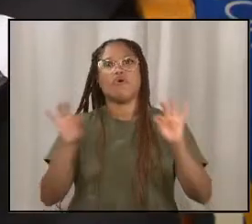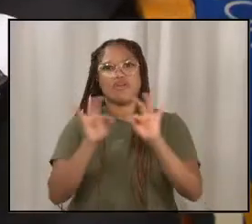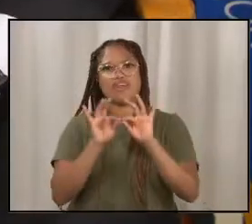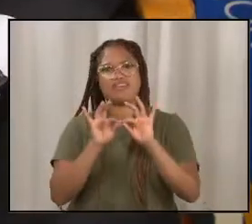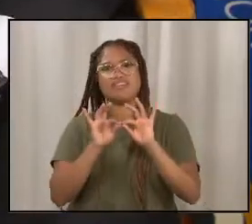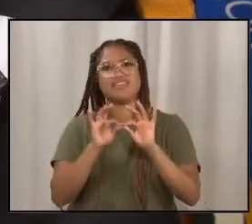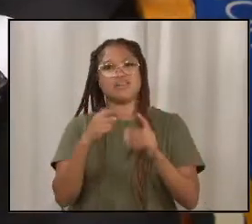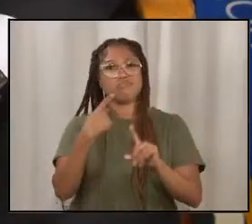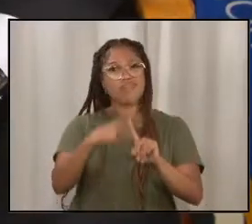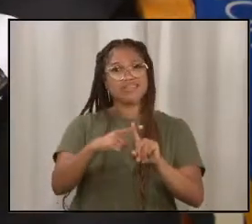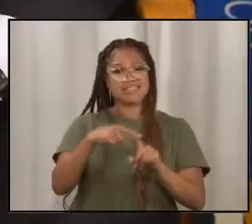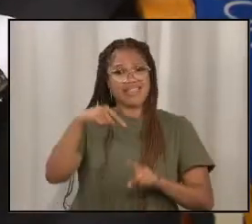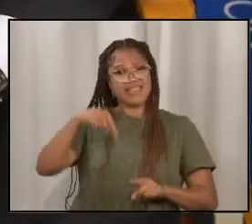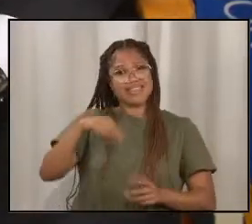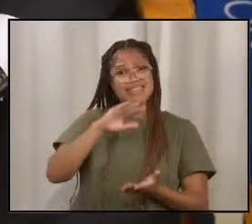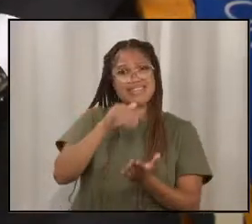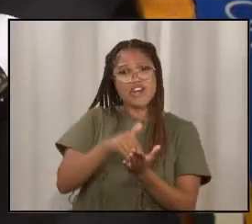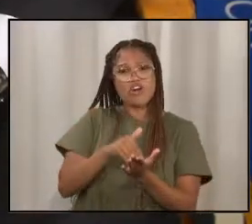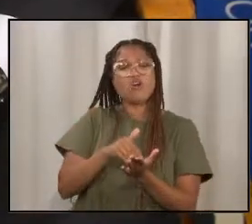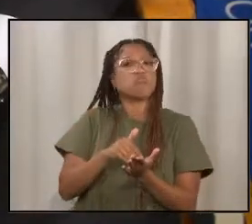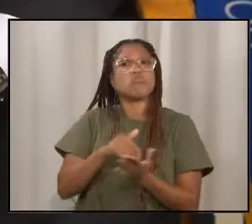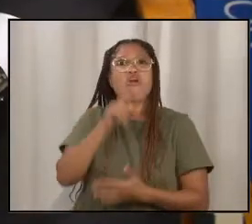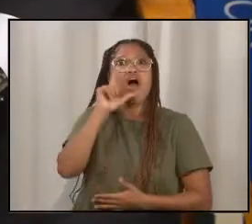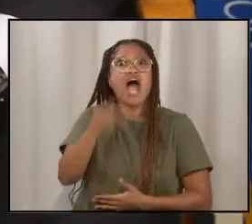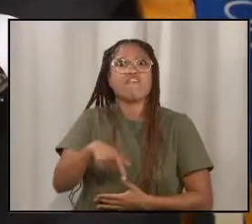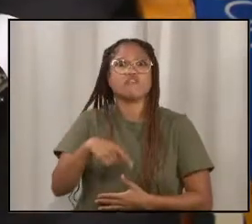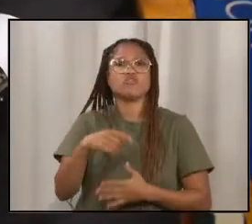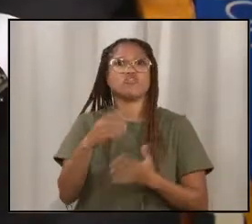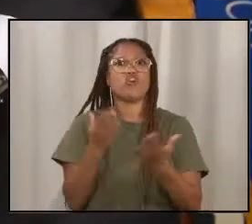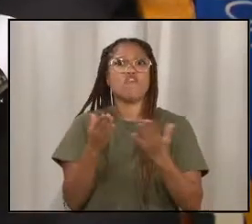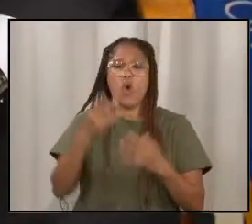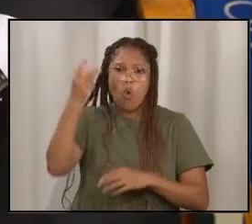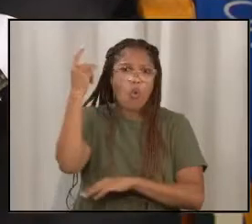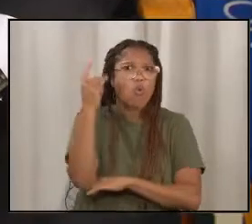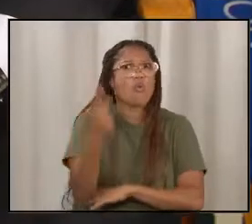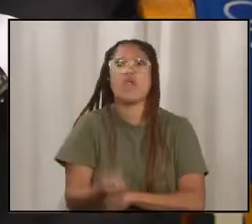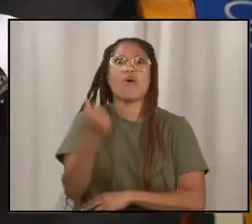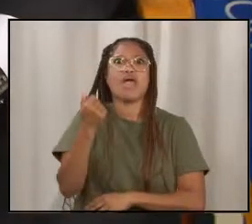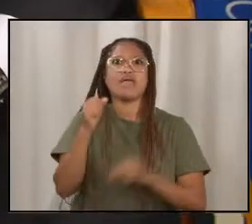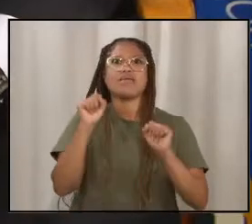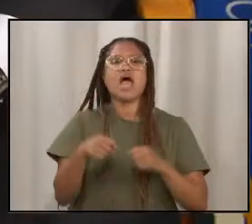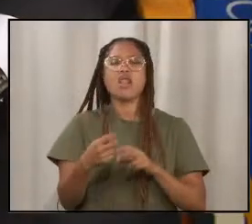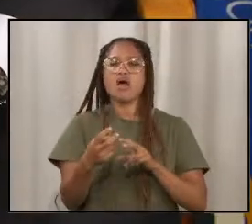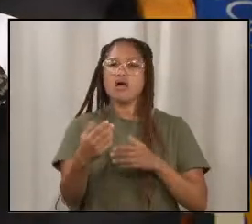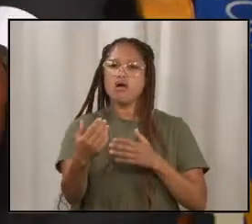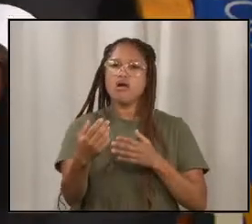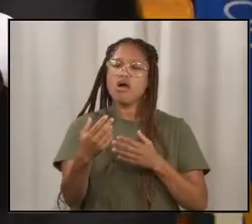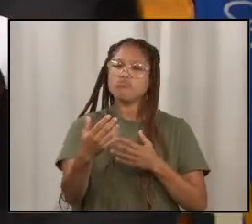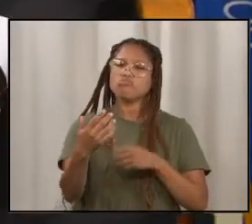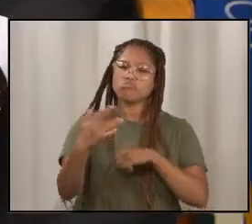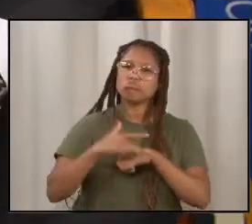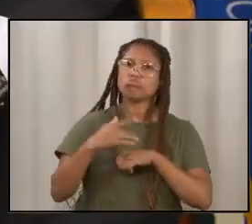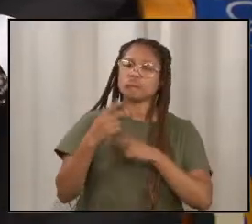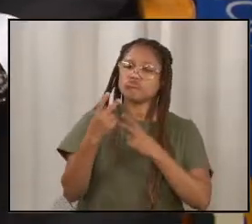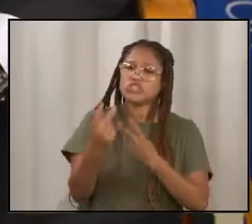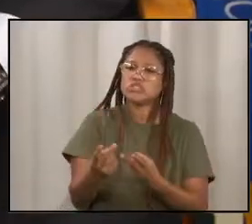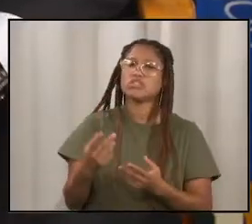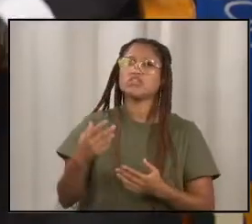come, depending on whatever they may be working on. So that's important. I thank you